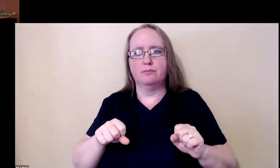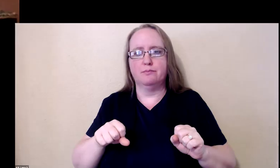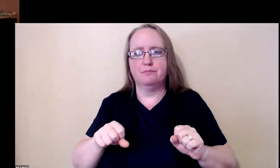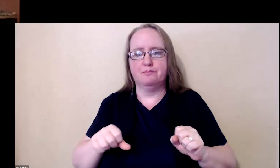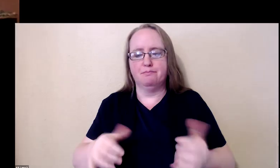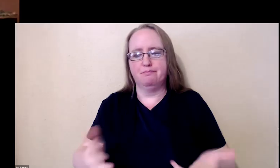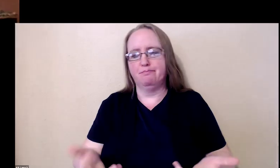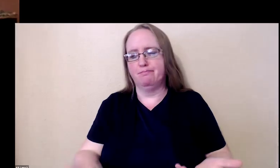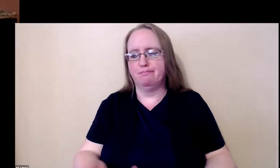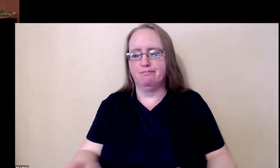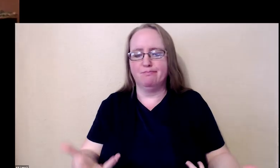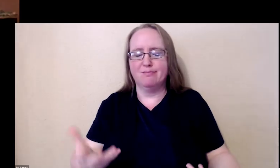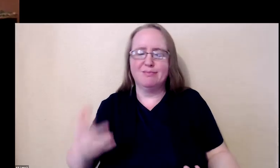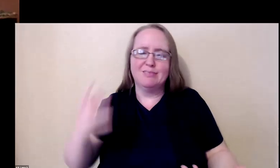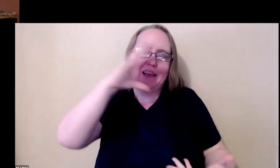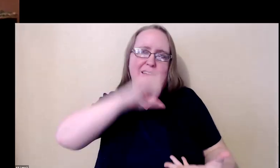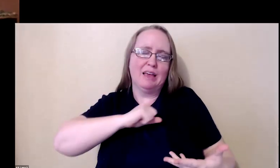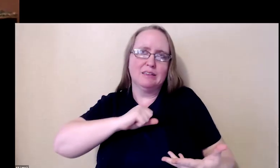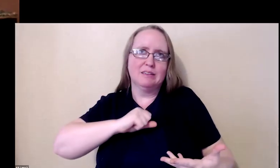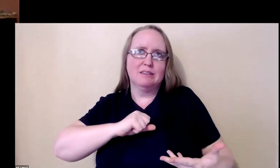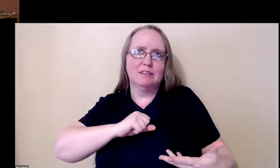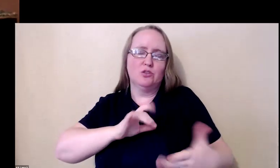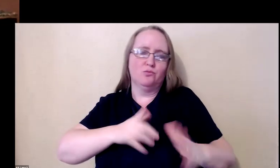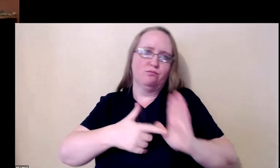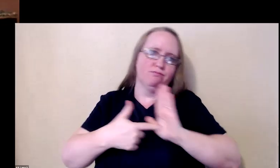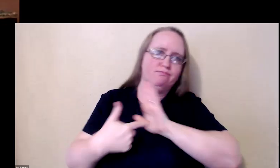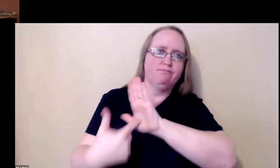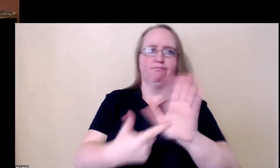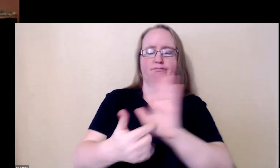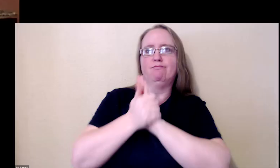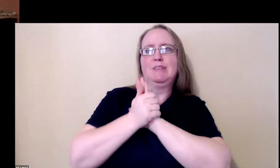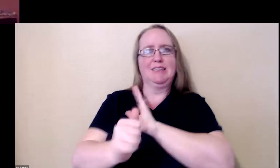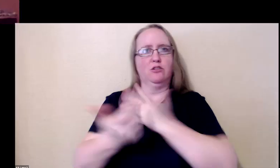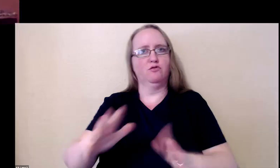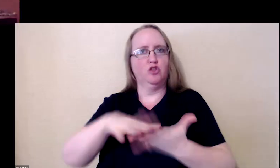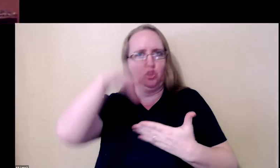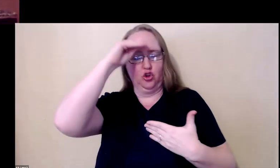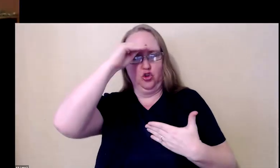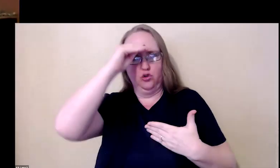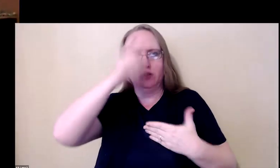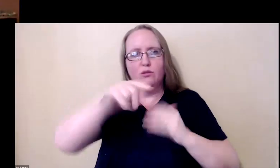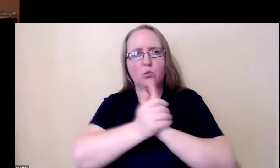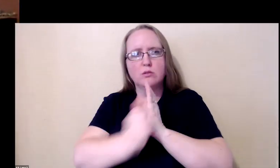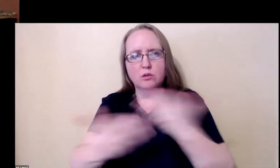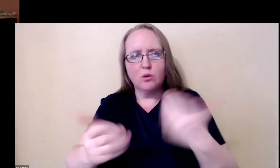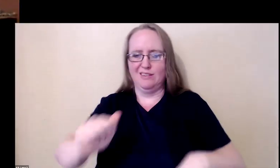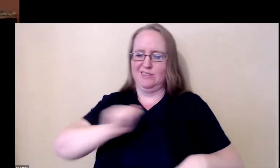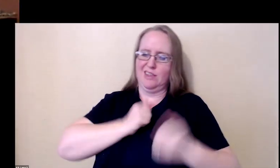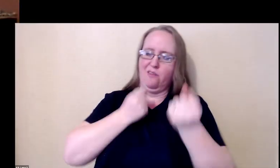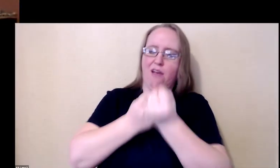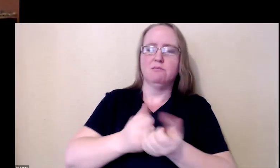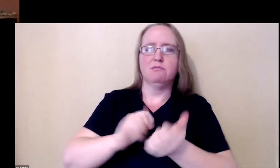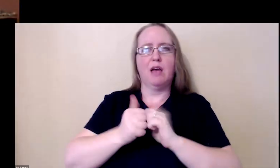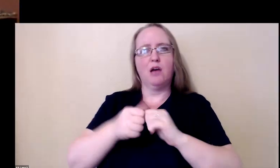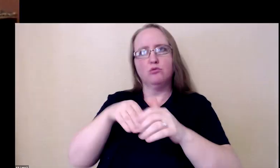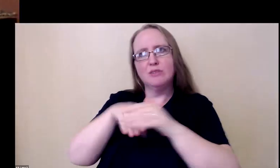I guess I want to say, showcase those skills that they have learned, right? And those skills are things such as self-advocacy, how to get into the